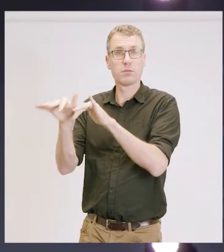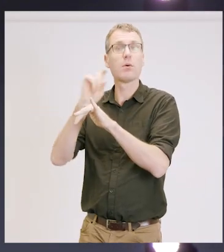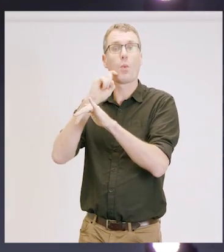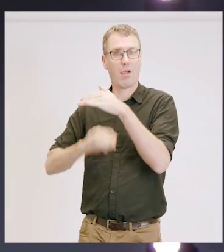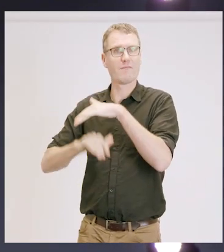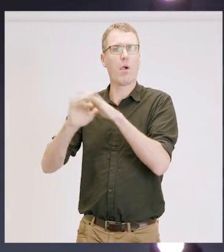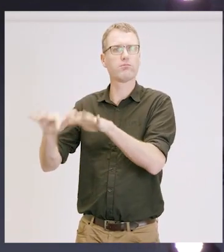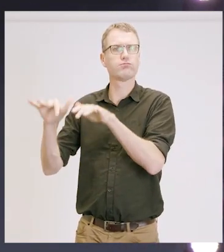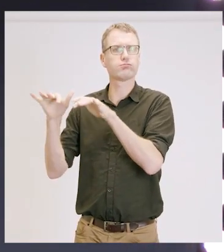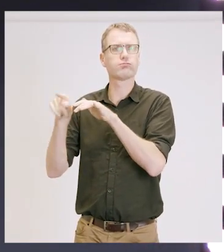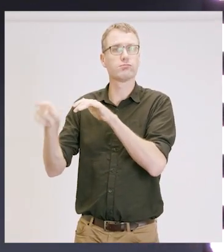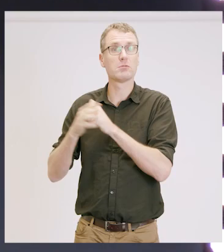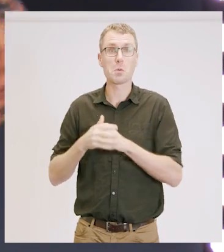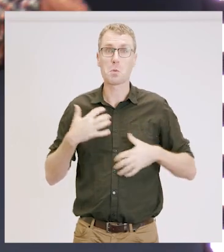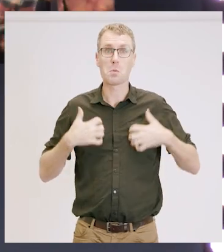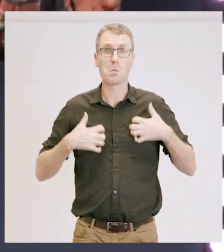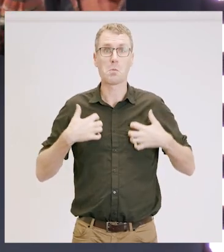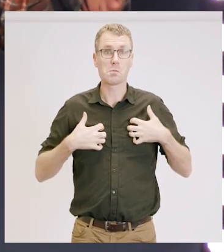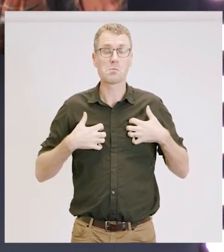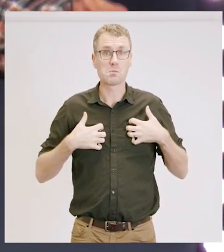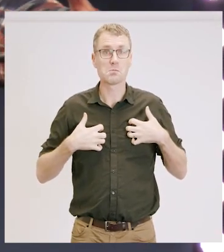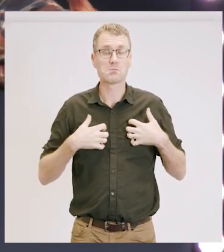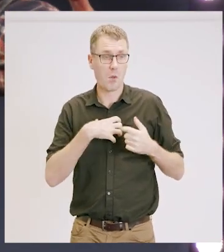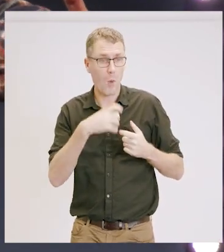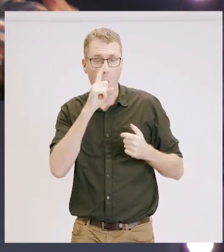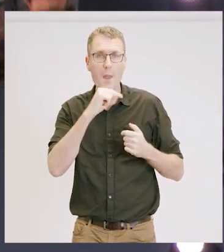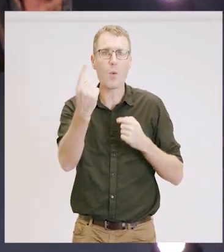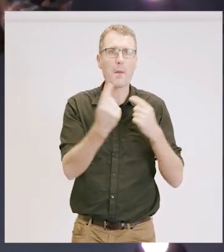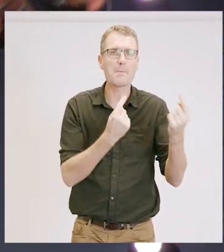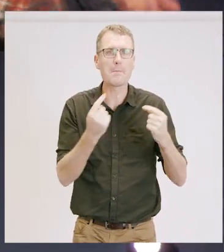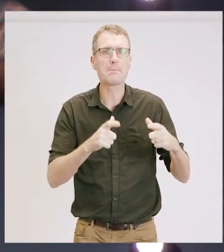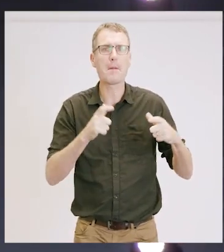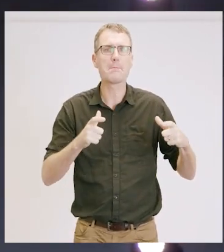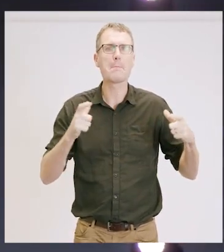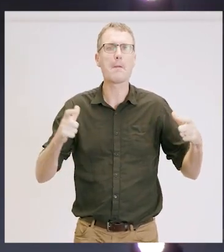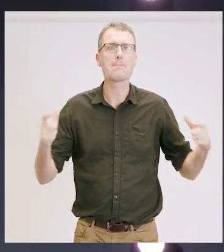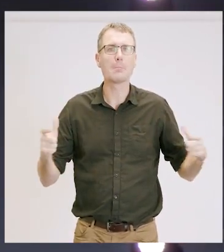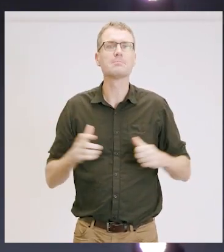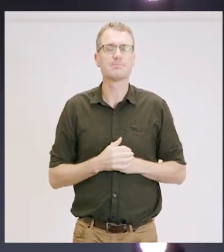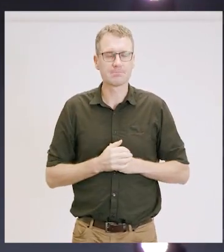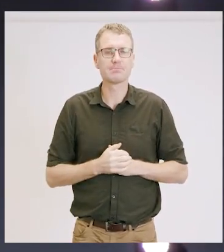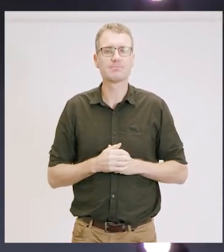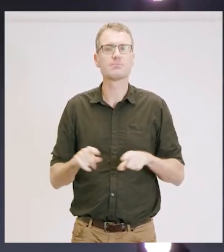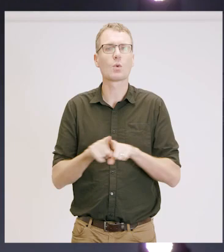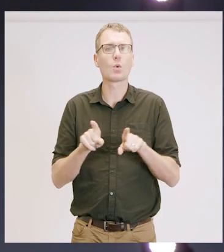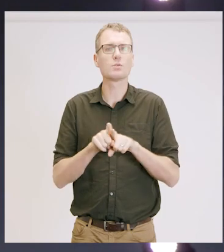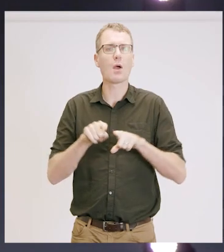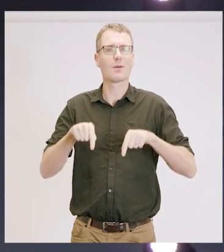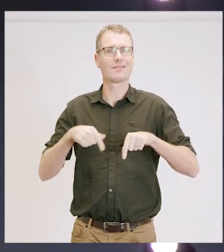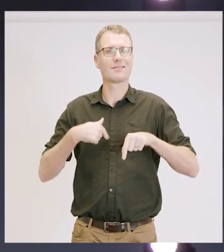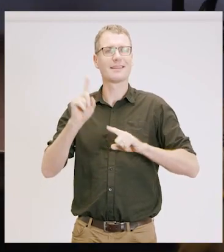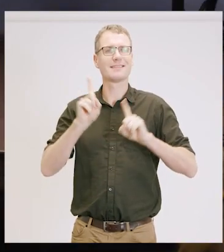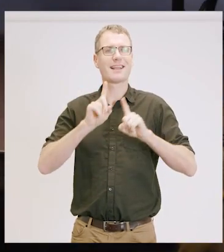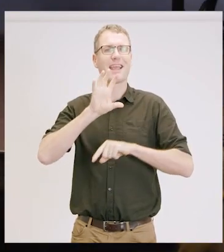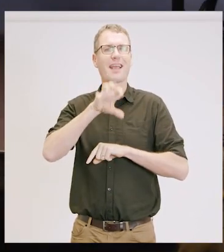More people are coming. People are coming to know Jesus. And it's also been the base for us to plant out other churches. You probably know that we have six